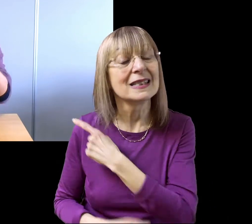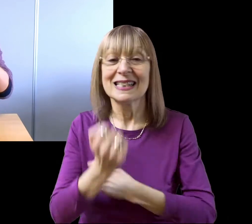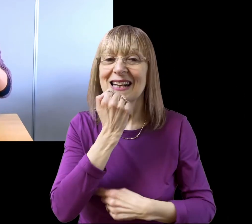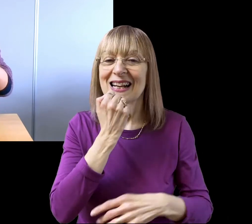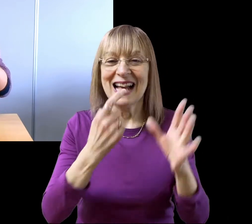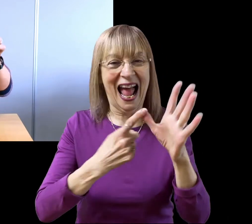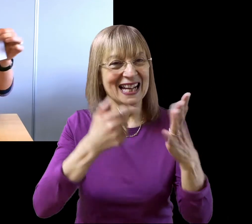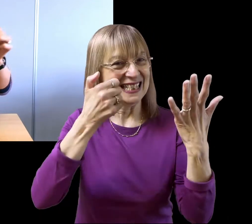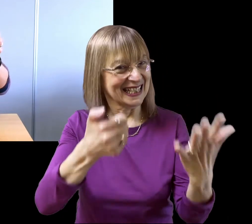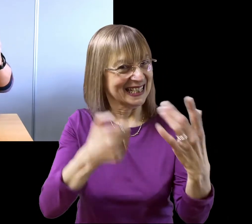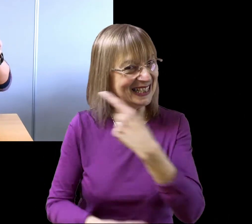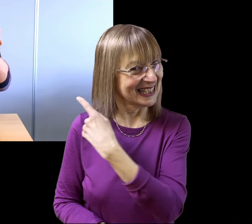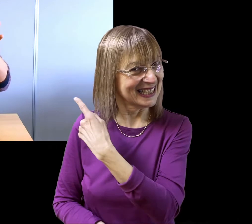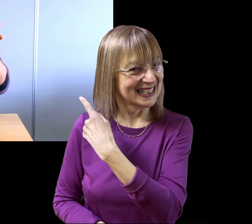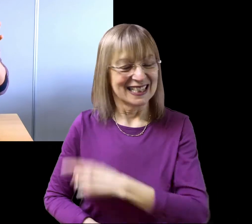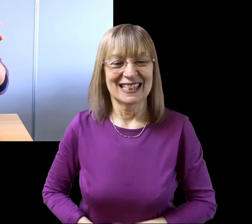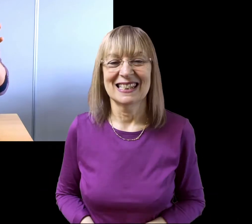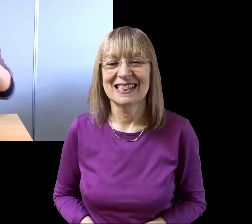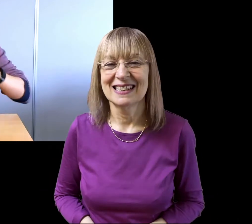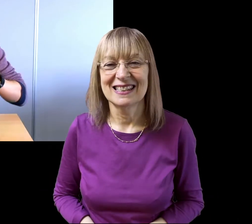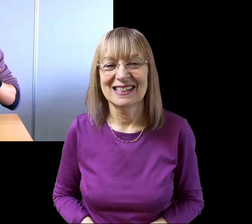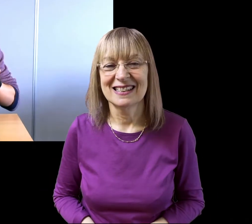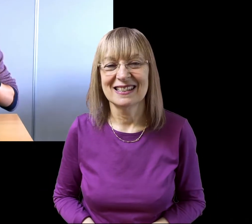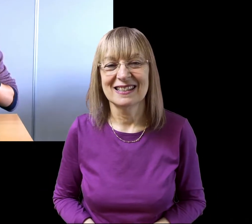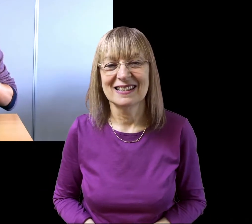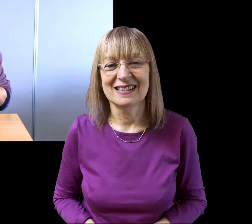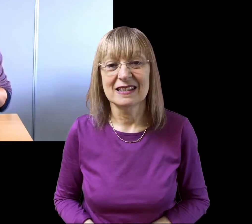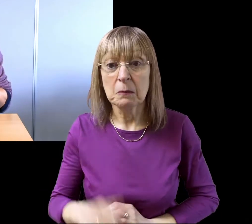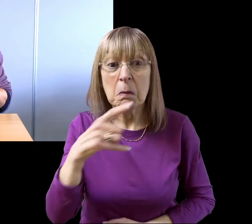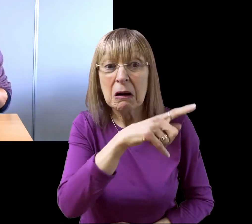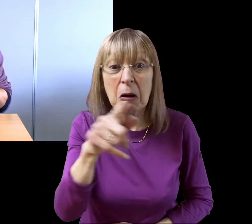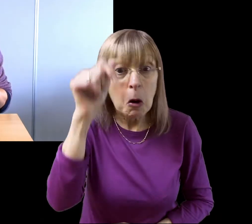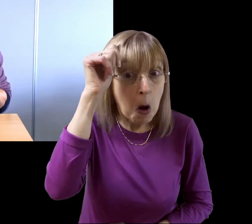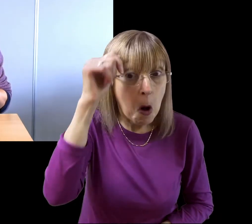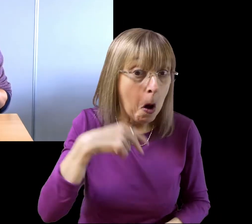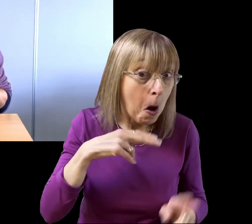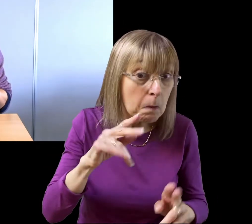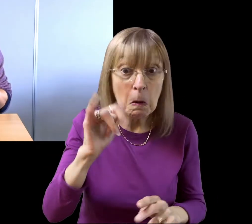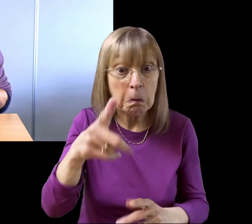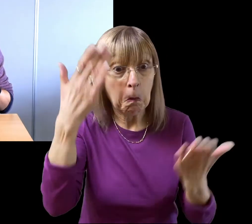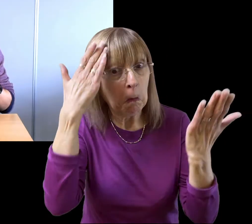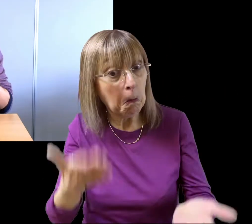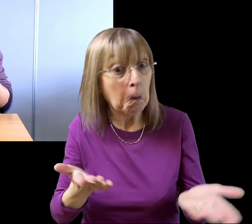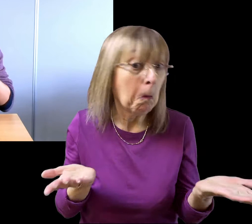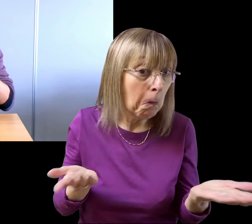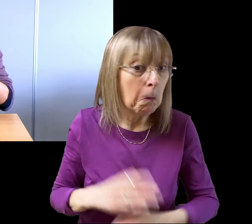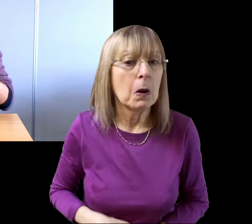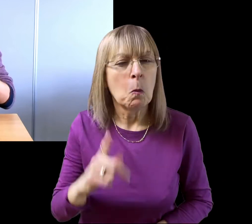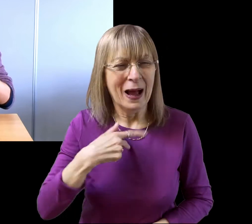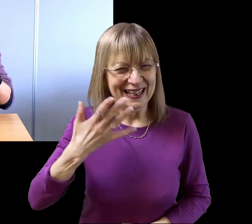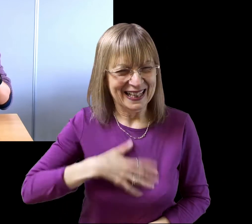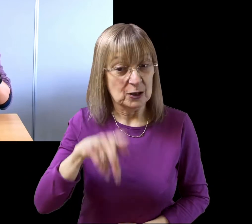And this size of paper is called A6. Hopefully, maybe you knew that, maybe you didn't.